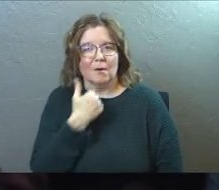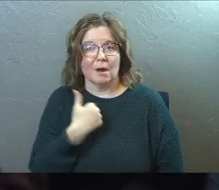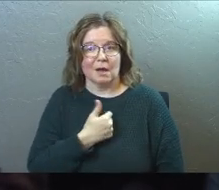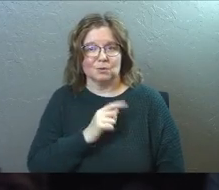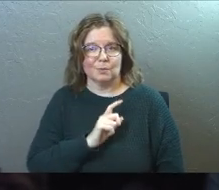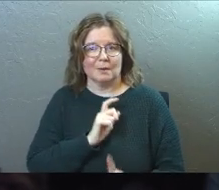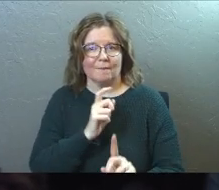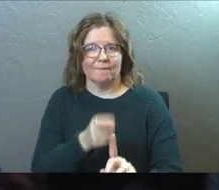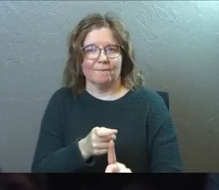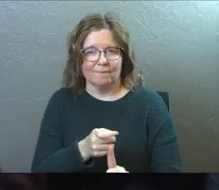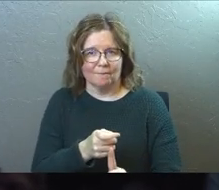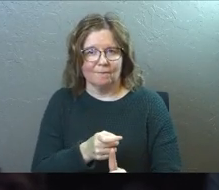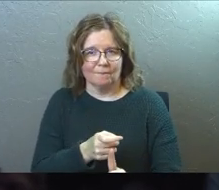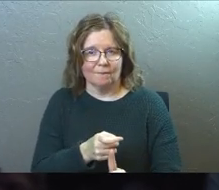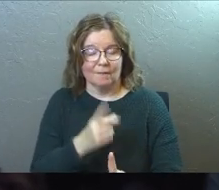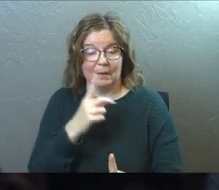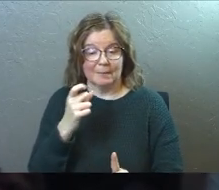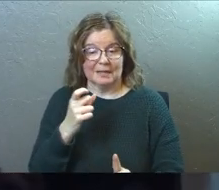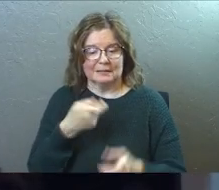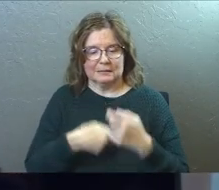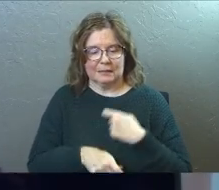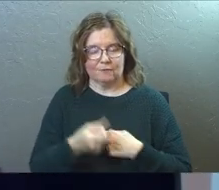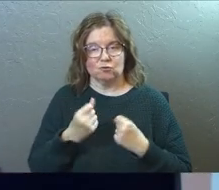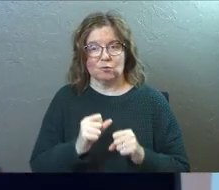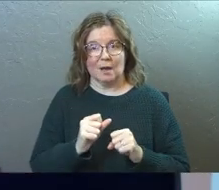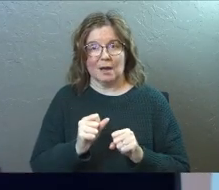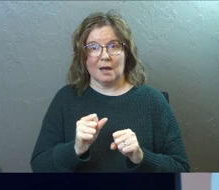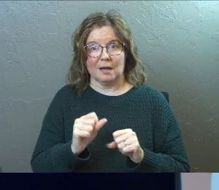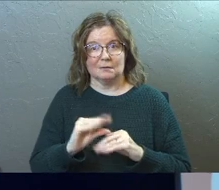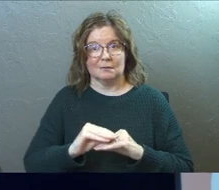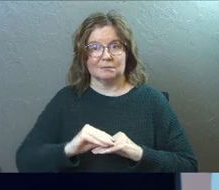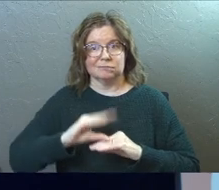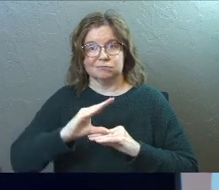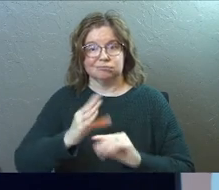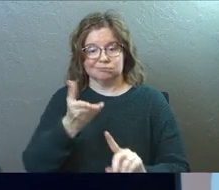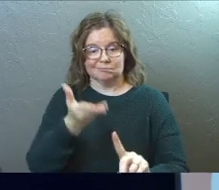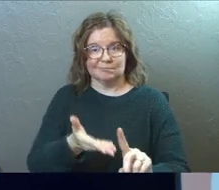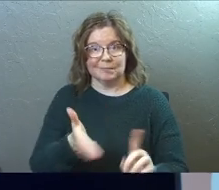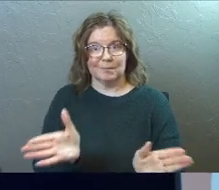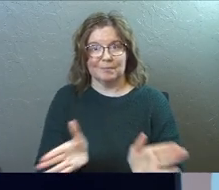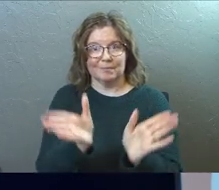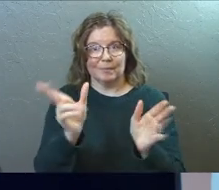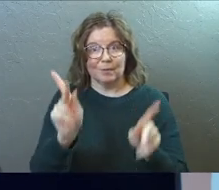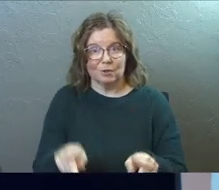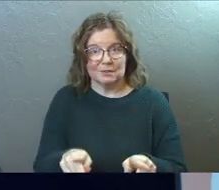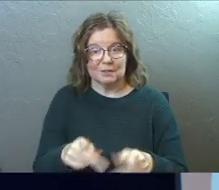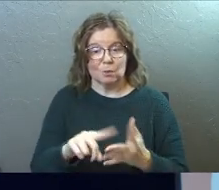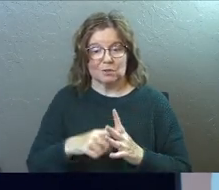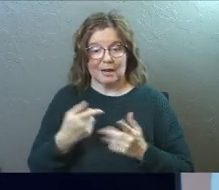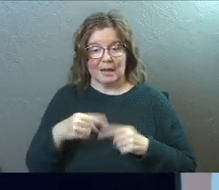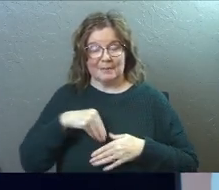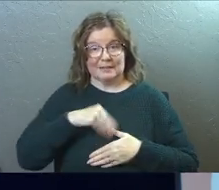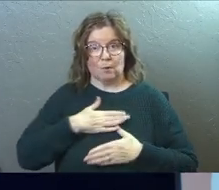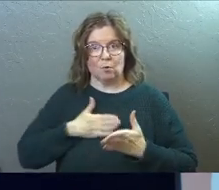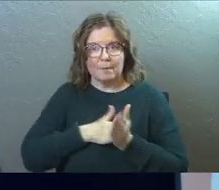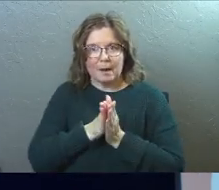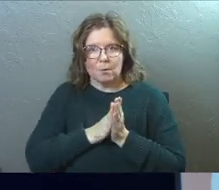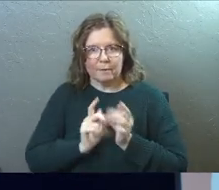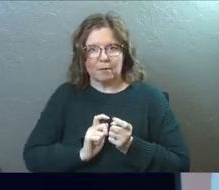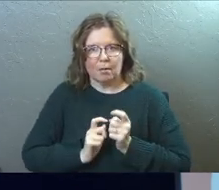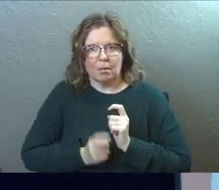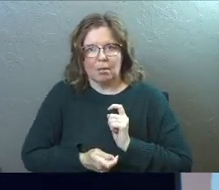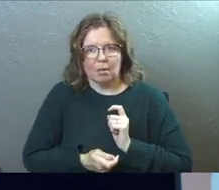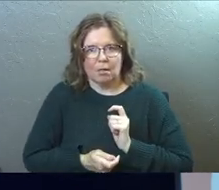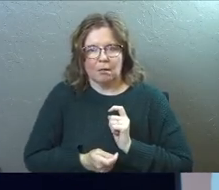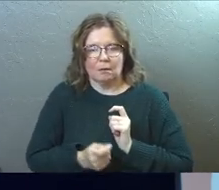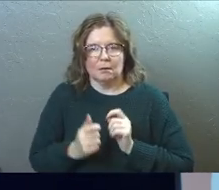we gave it. Because instead of trying to build the person up, what started to happen inside of me was my motive started to